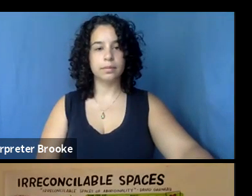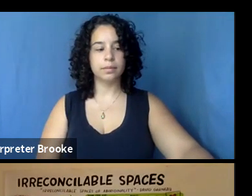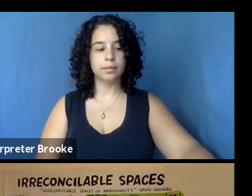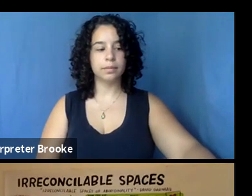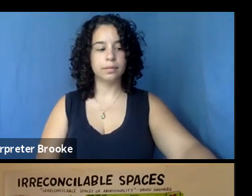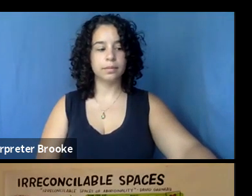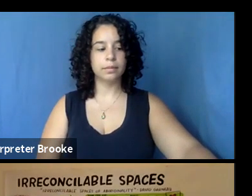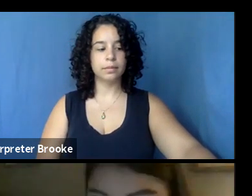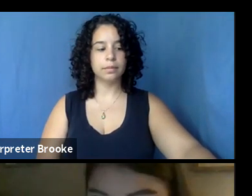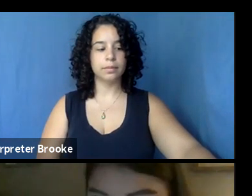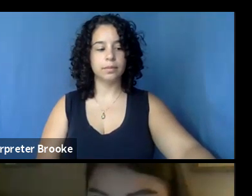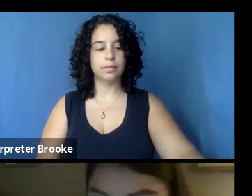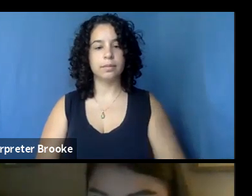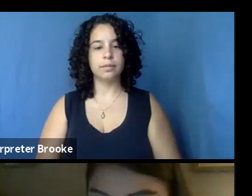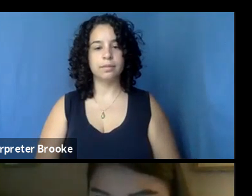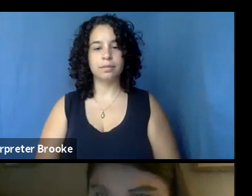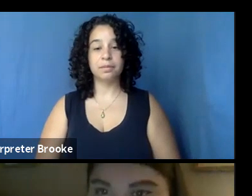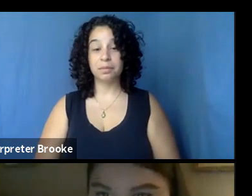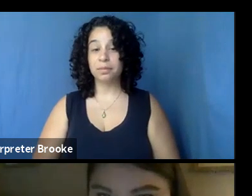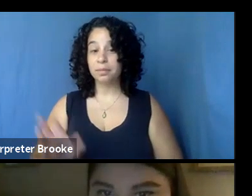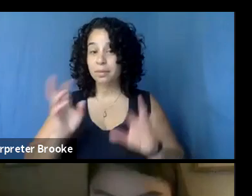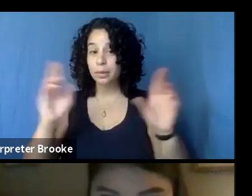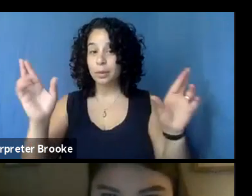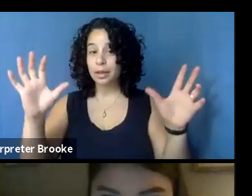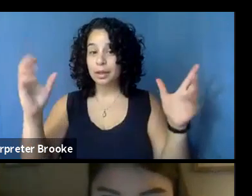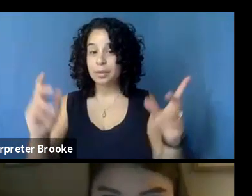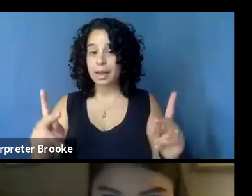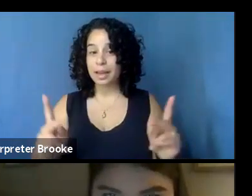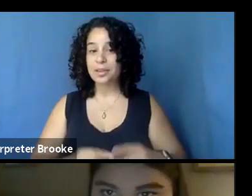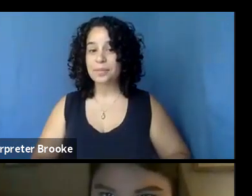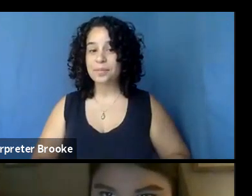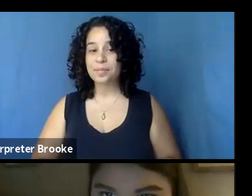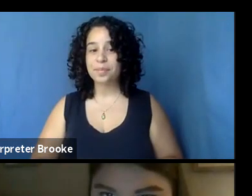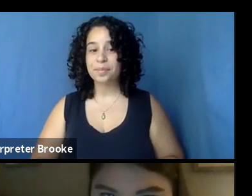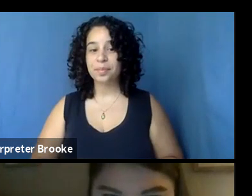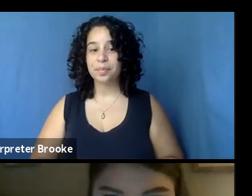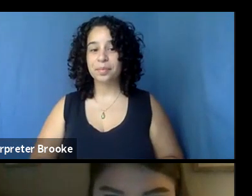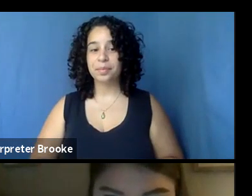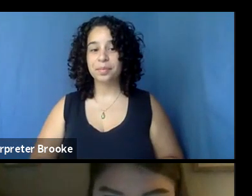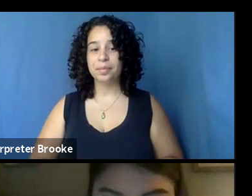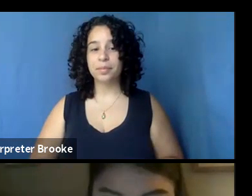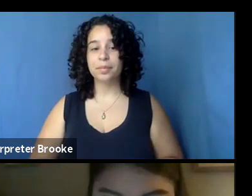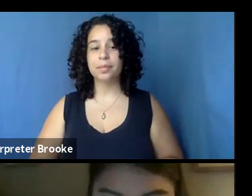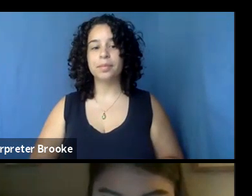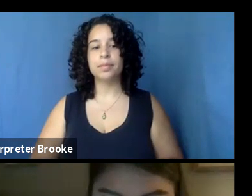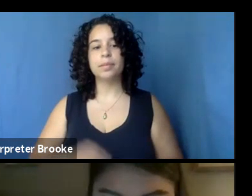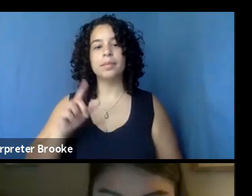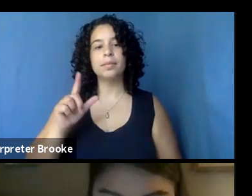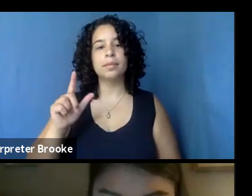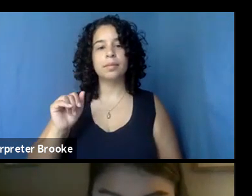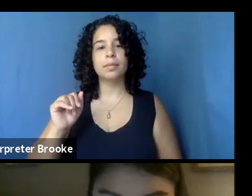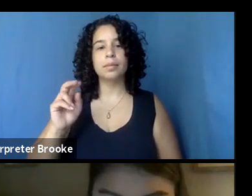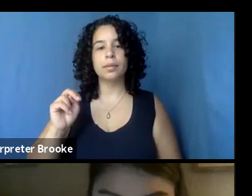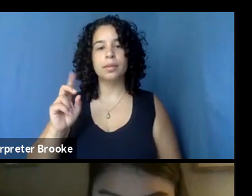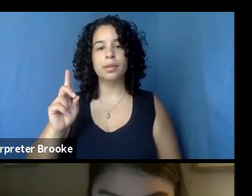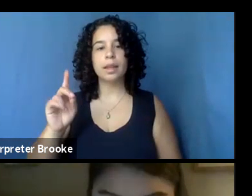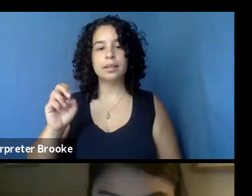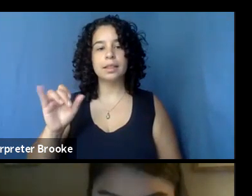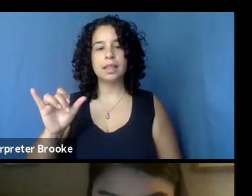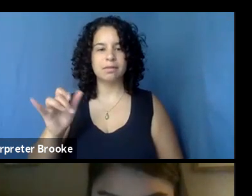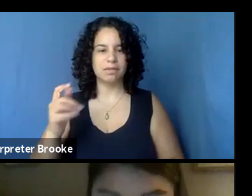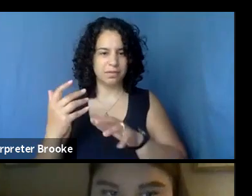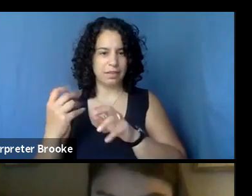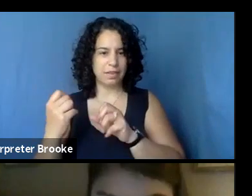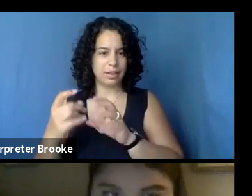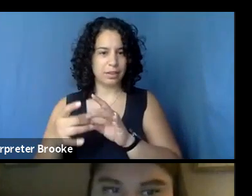Okay, good. Are we back? Are we met? Yeah. I'm wondering if we can just have a quick connection about making sure we have time